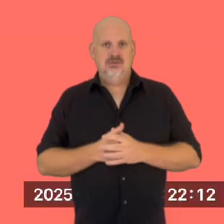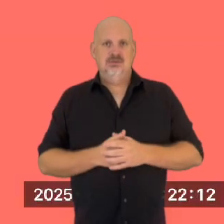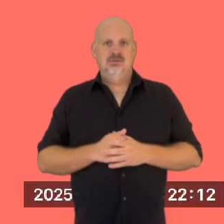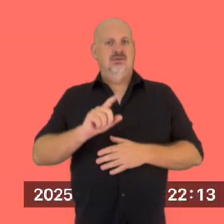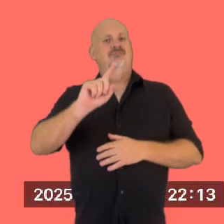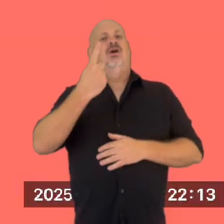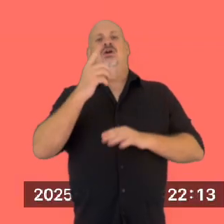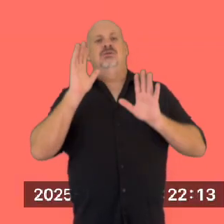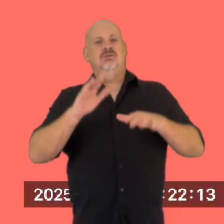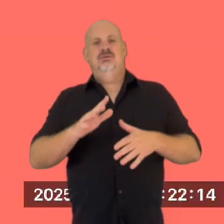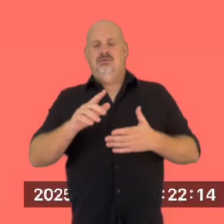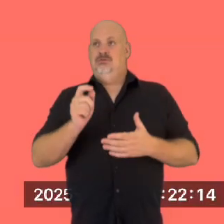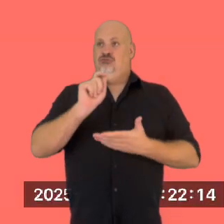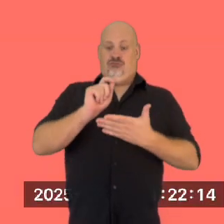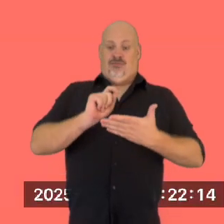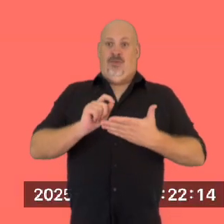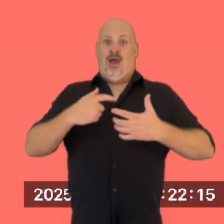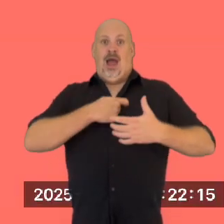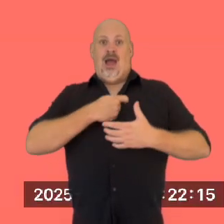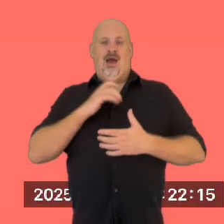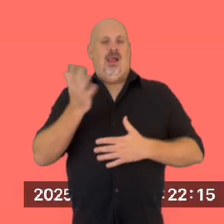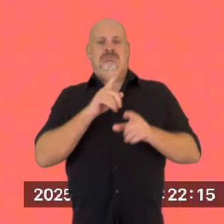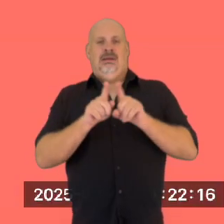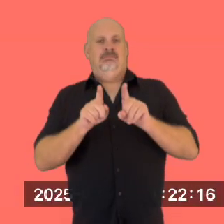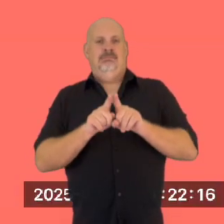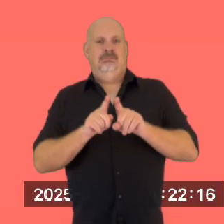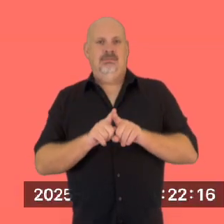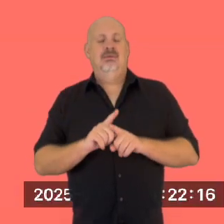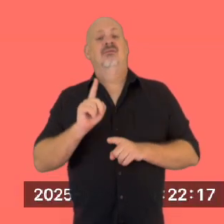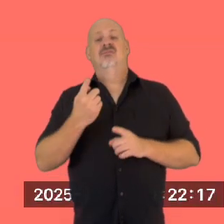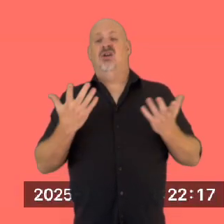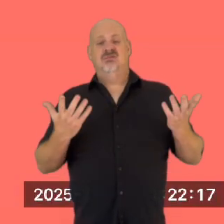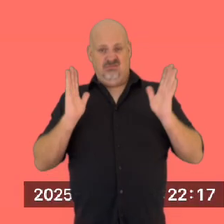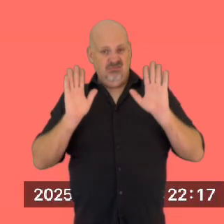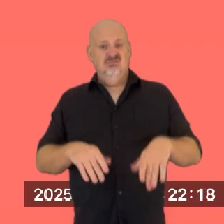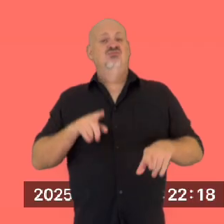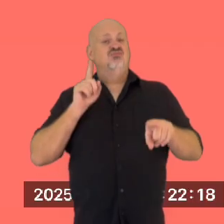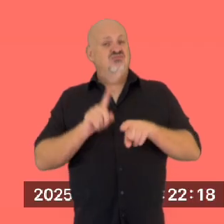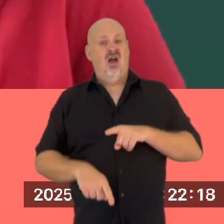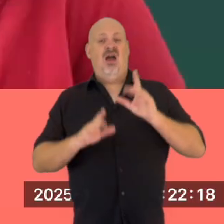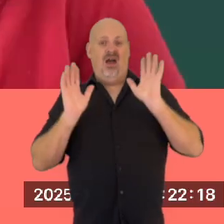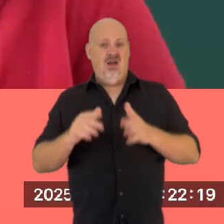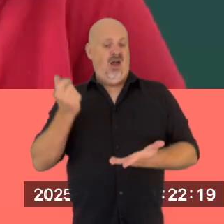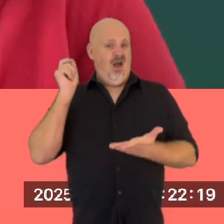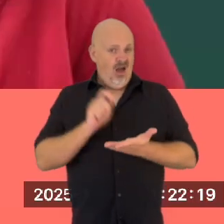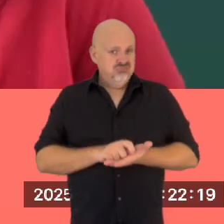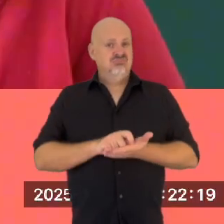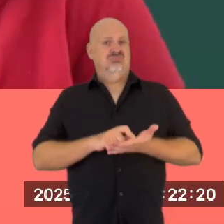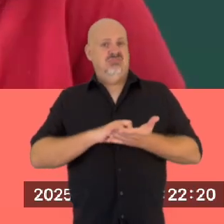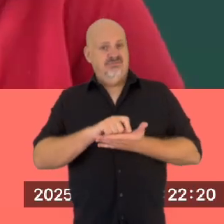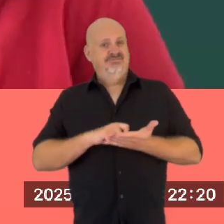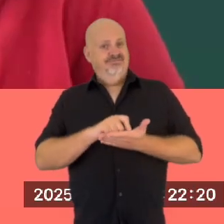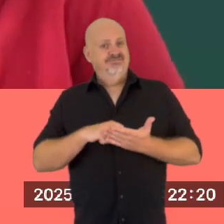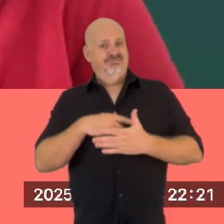start? Oh, well, first draw anxiety. Everybody gets that. The way to start is to get in there.